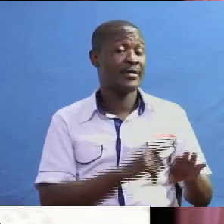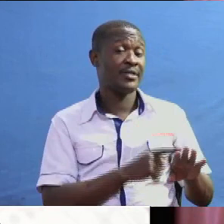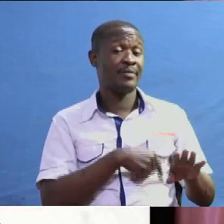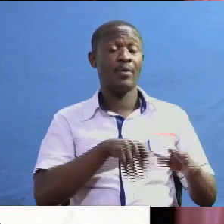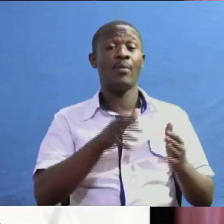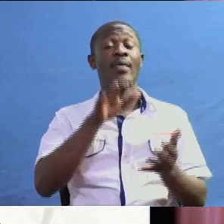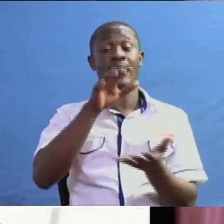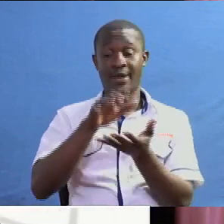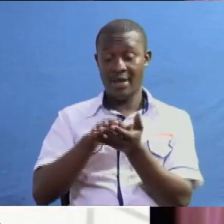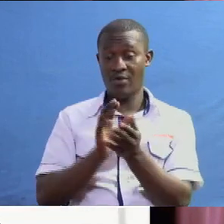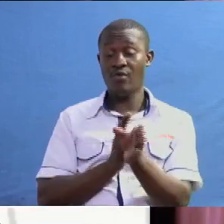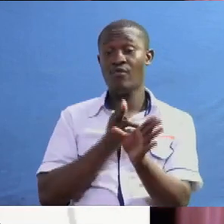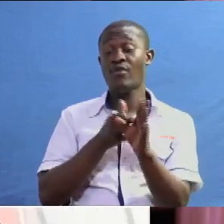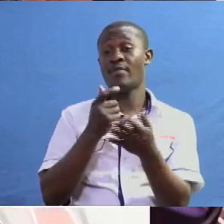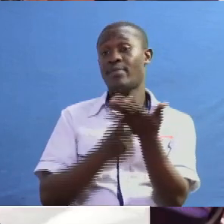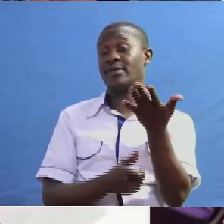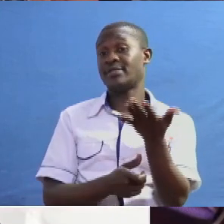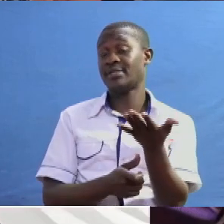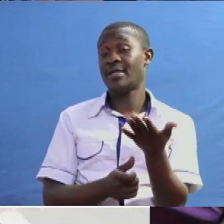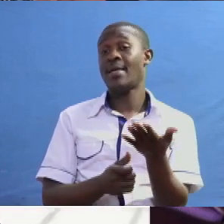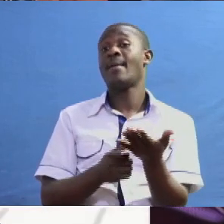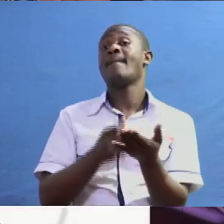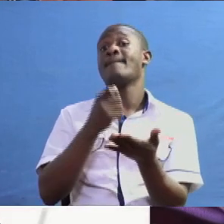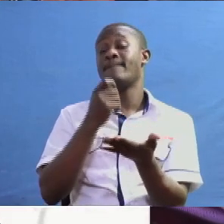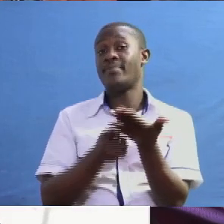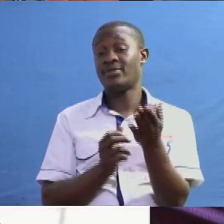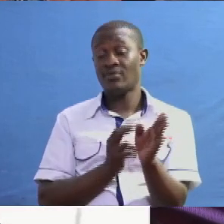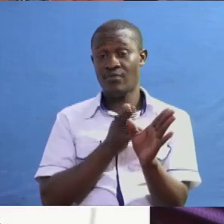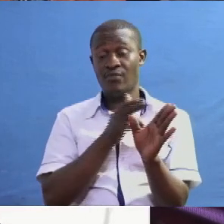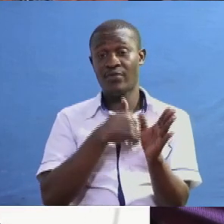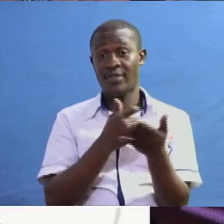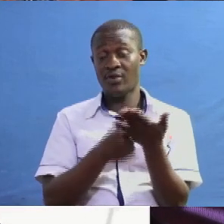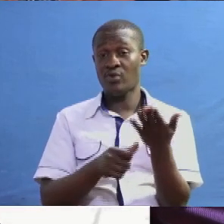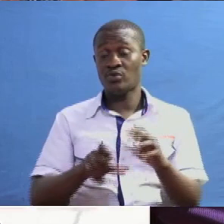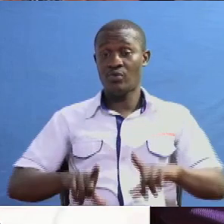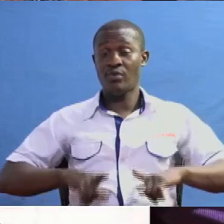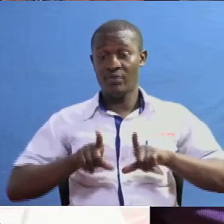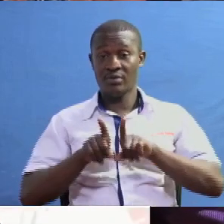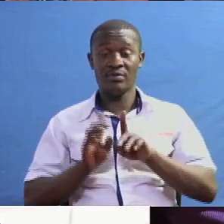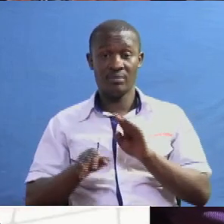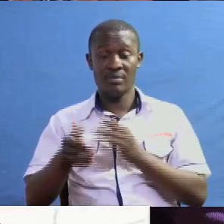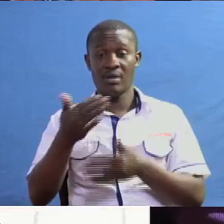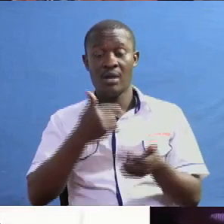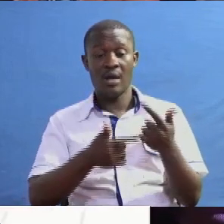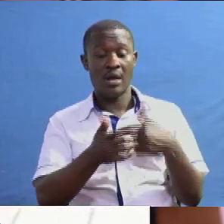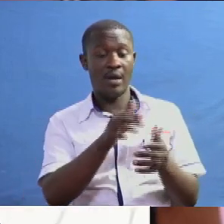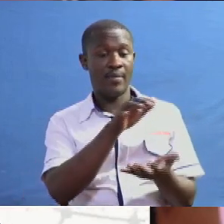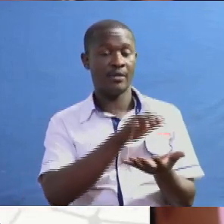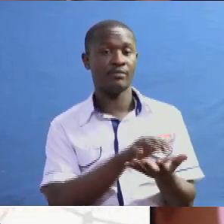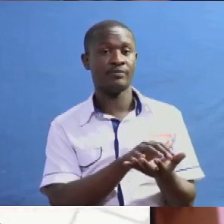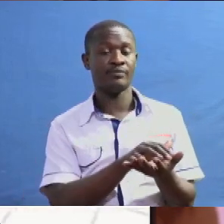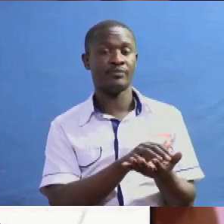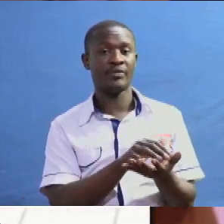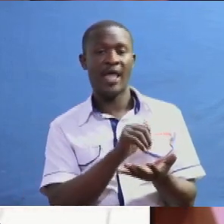oil prices, claiming that if the price of oil decreases, then the cost of living will also decrease. However,